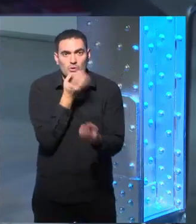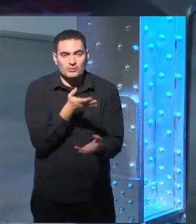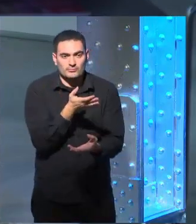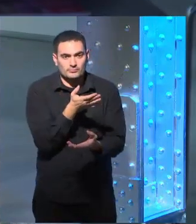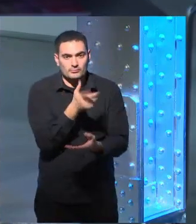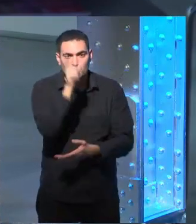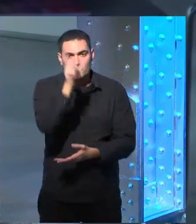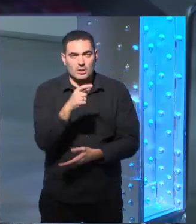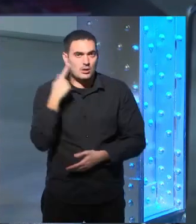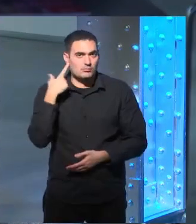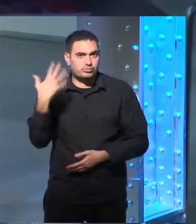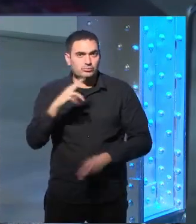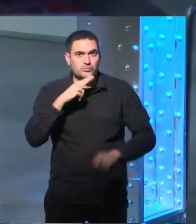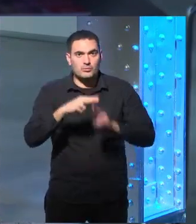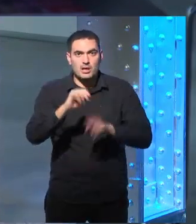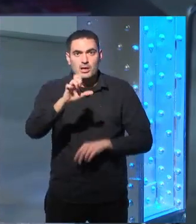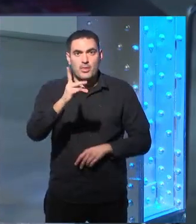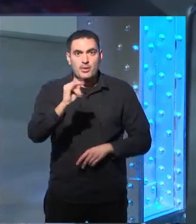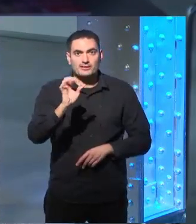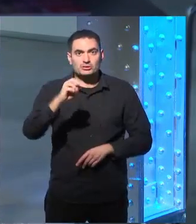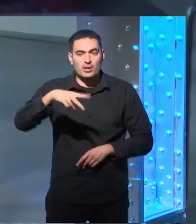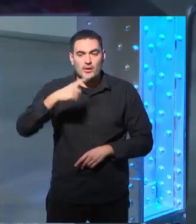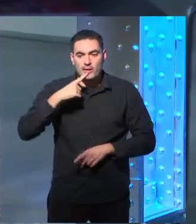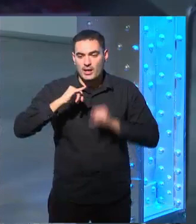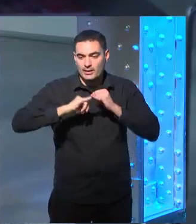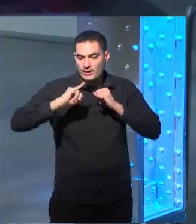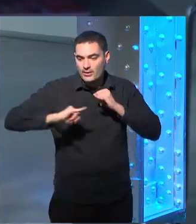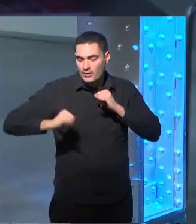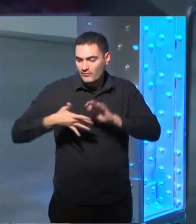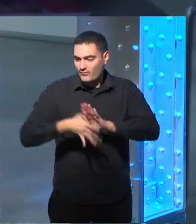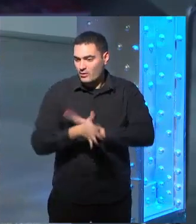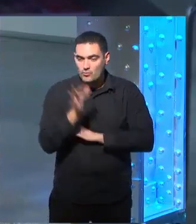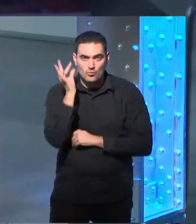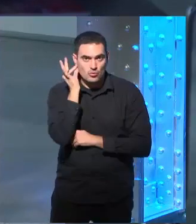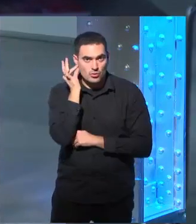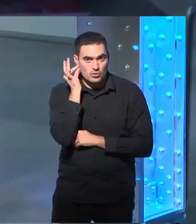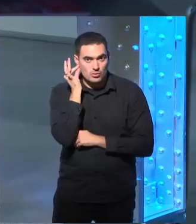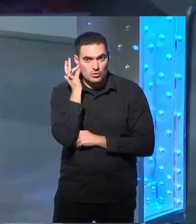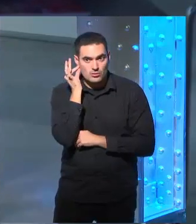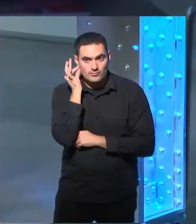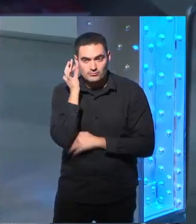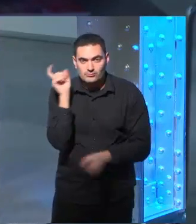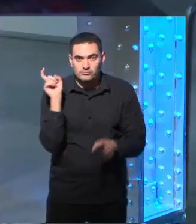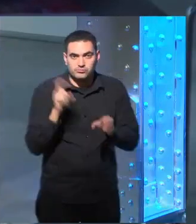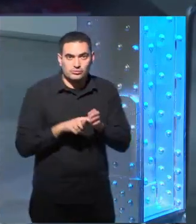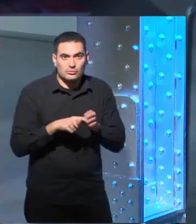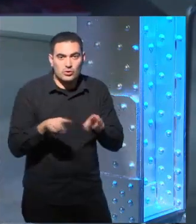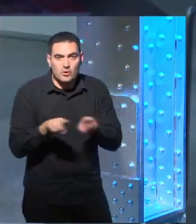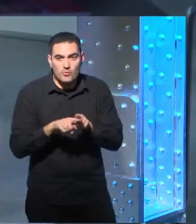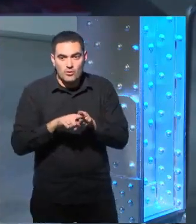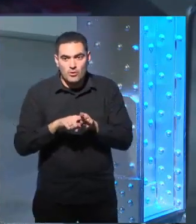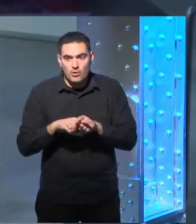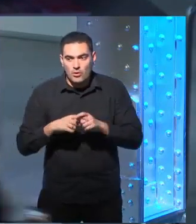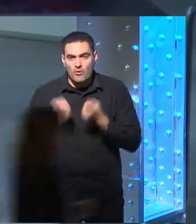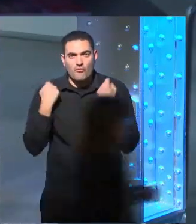that quote from Ericsson saying that electricity is going to allow women to integrate themselves in the